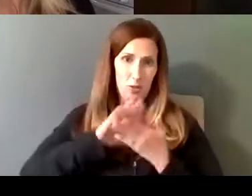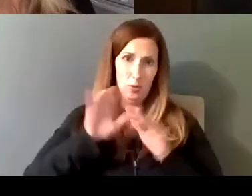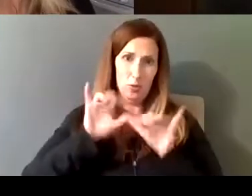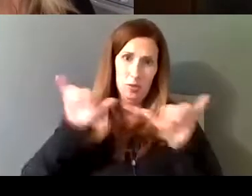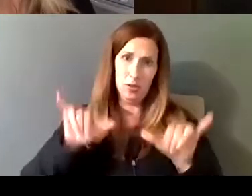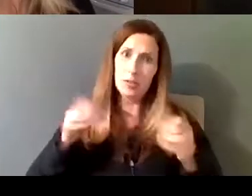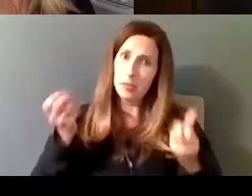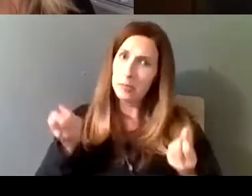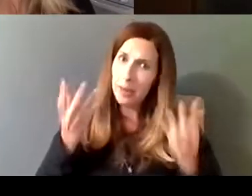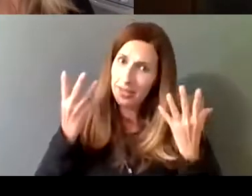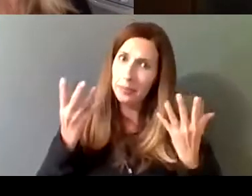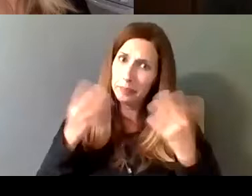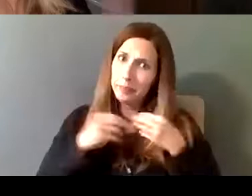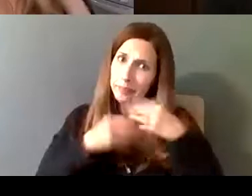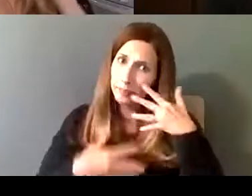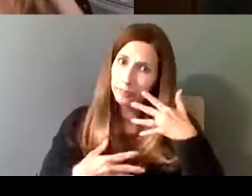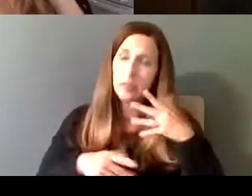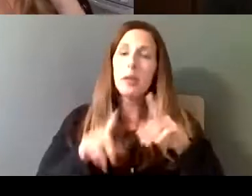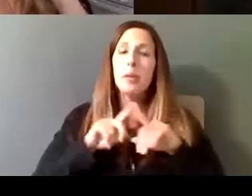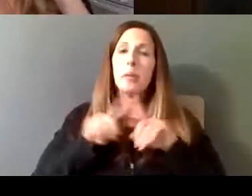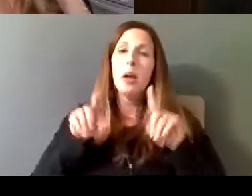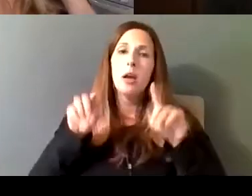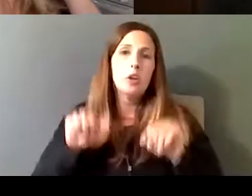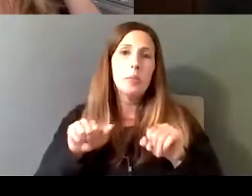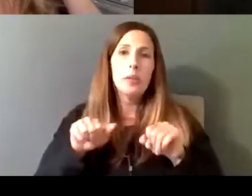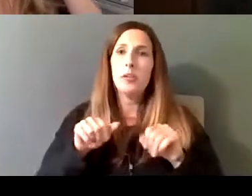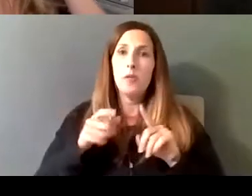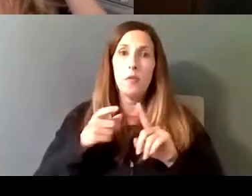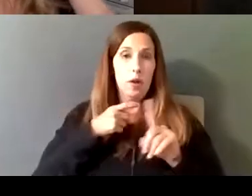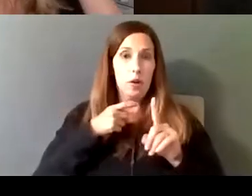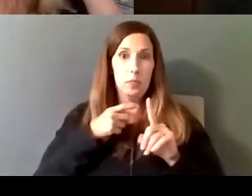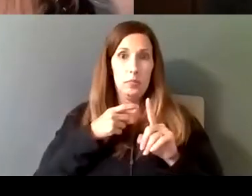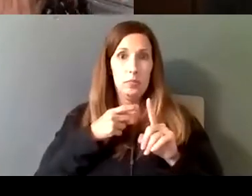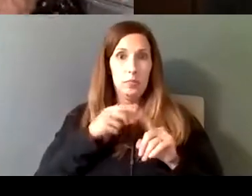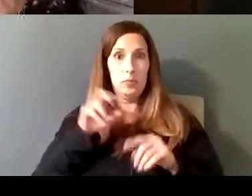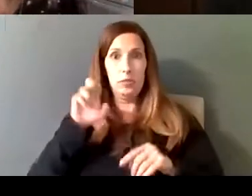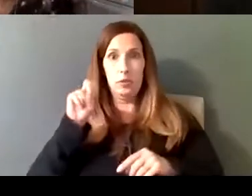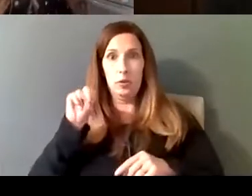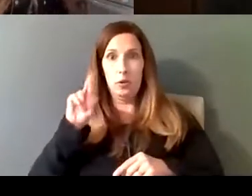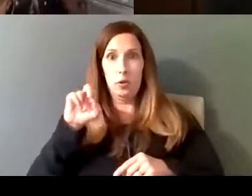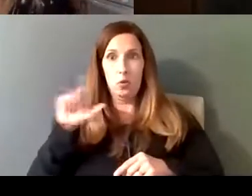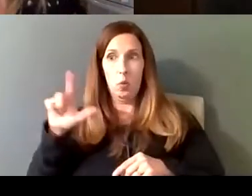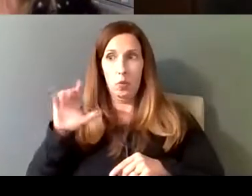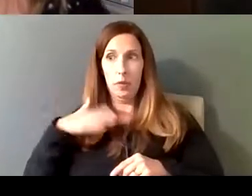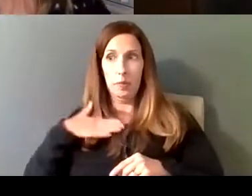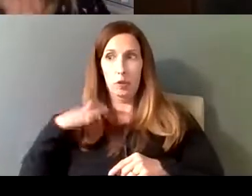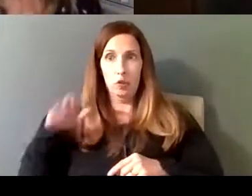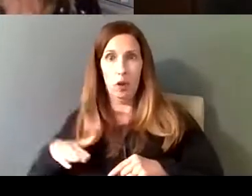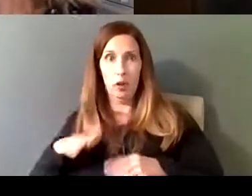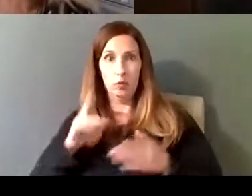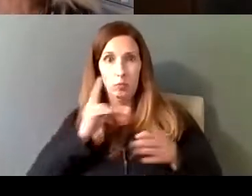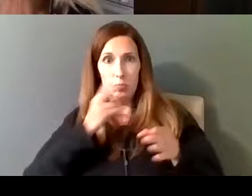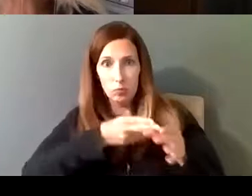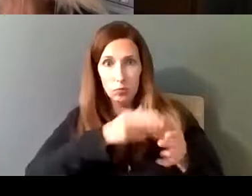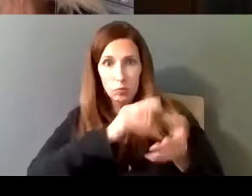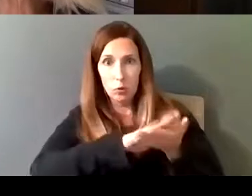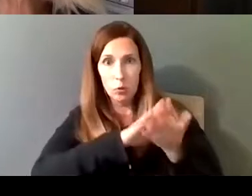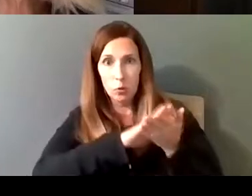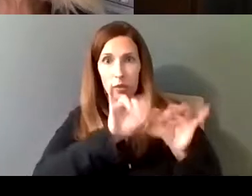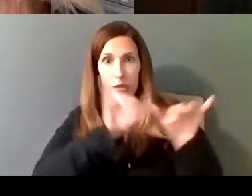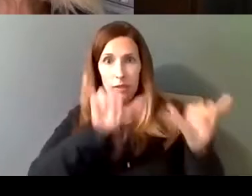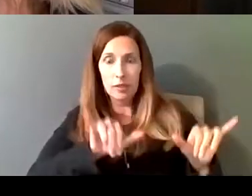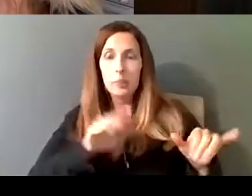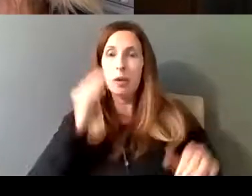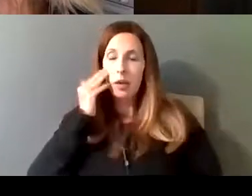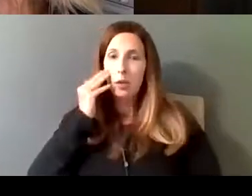but it can range from initially enrolling your child into a school system. Here in Indianapolis, I know